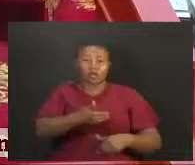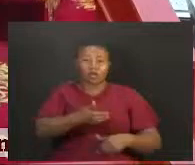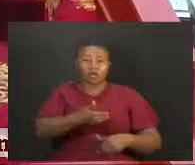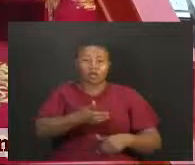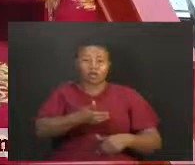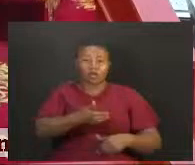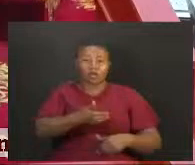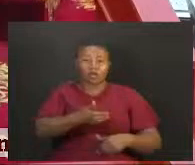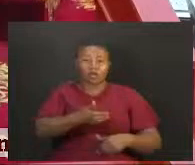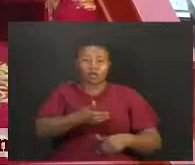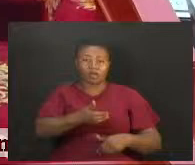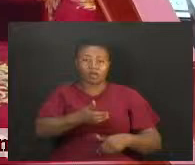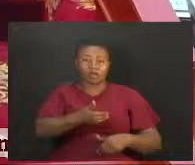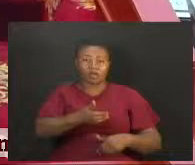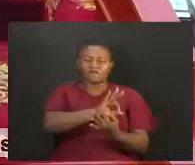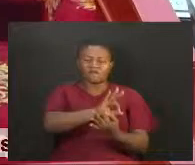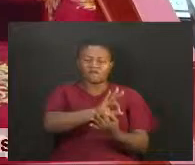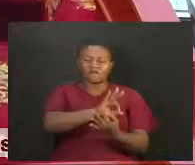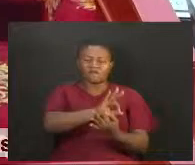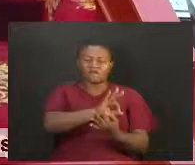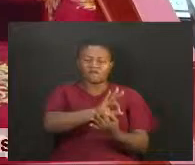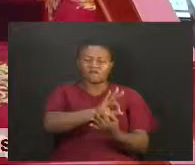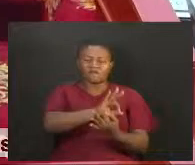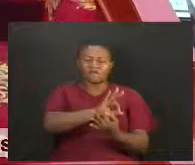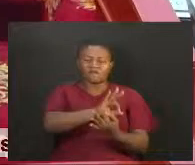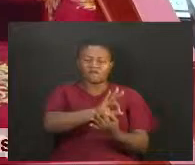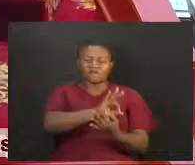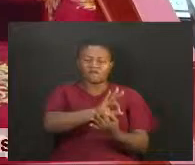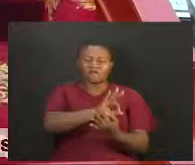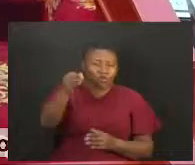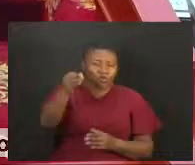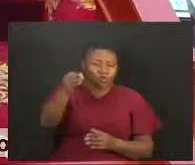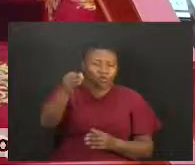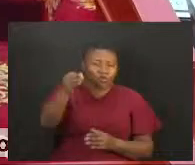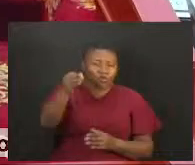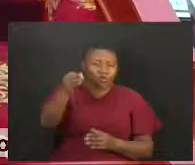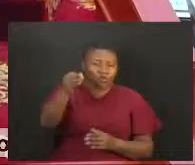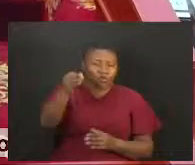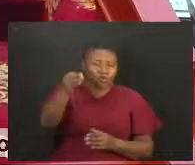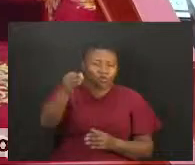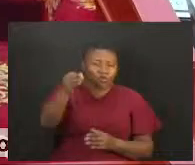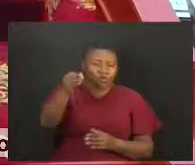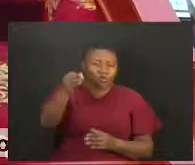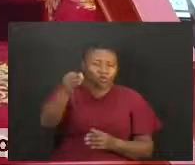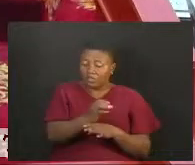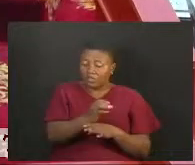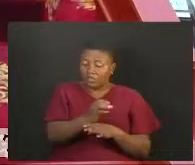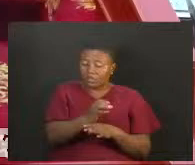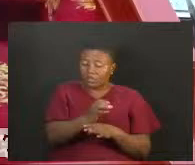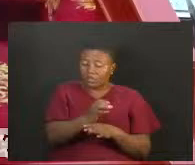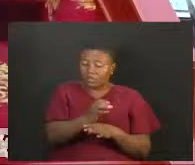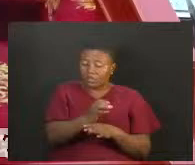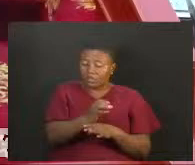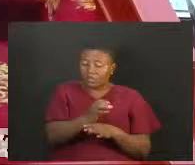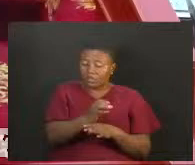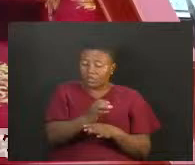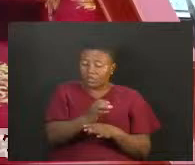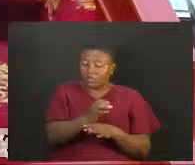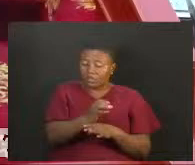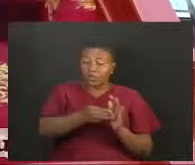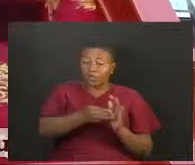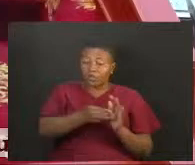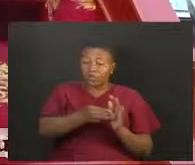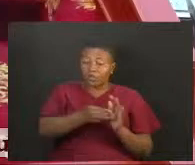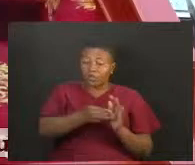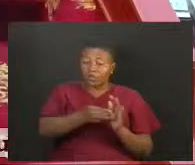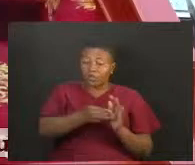an uncertain future with growing unemployment and hopelessness. This suggests that the dividend of democracy, such